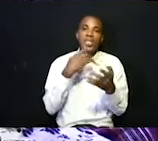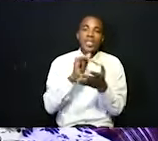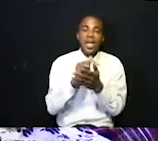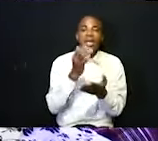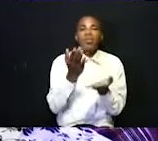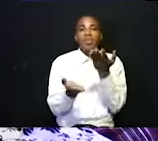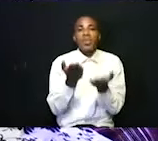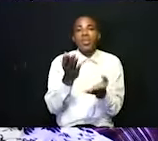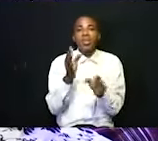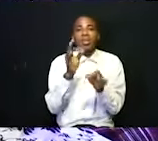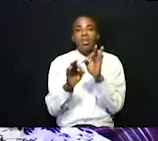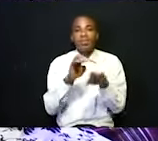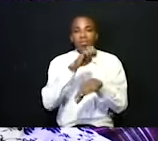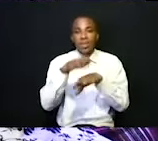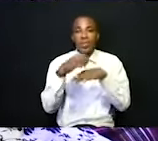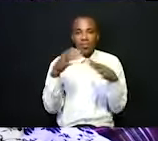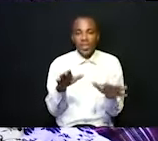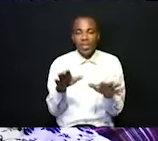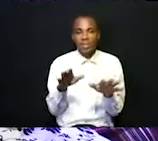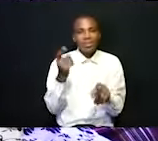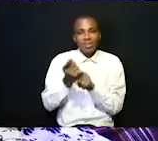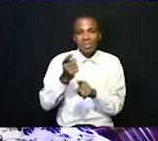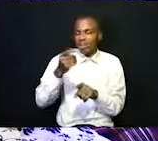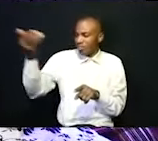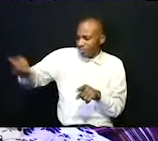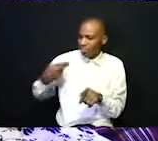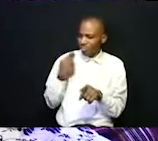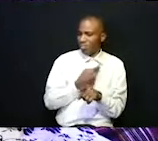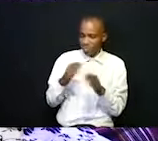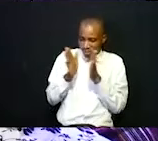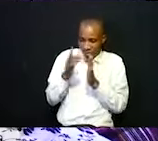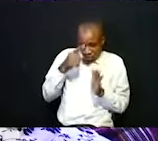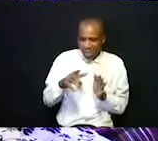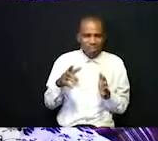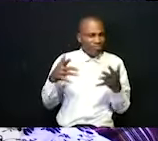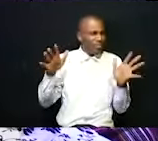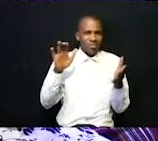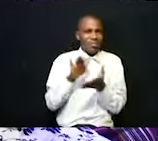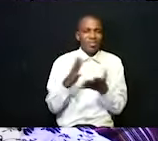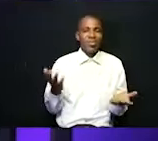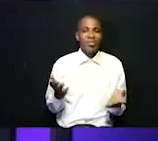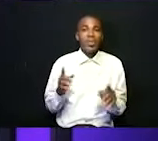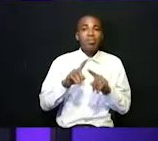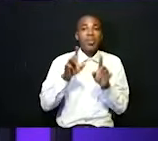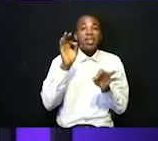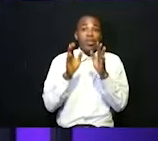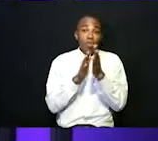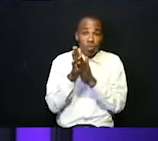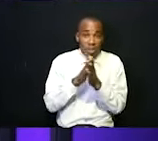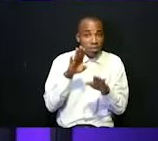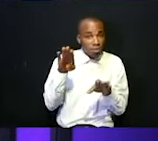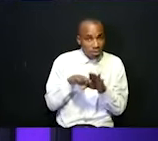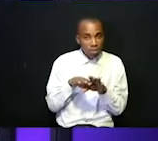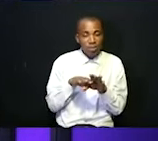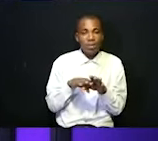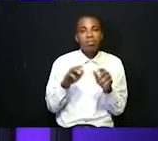wasese nyoma sinsa inkrata ni adia. Shukye sofo na omompa ye nguso. Ma wari ano no. Ente sa ana sa opa abufu diye nibia. Eno